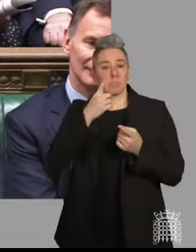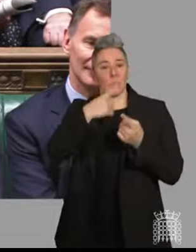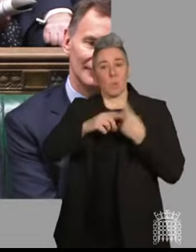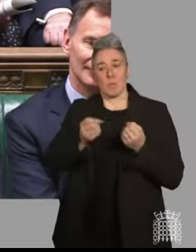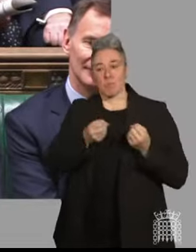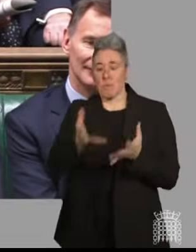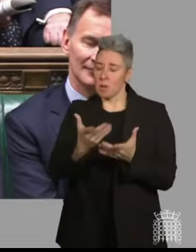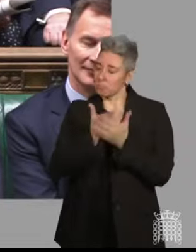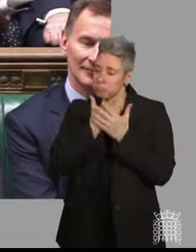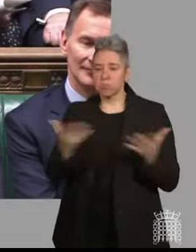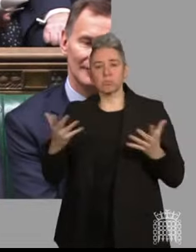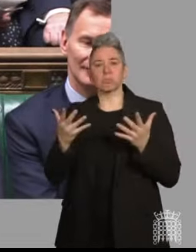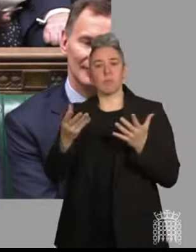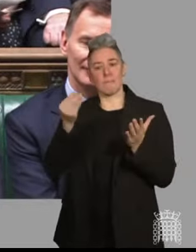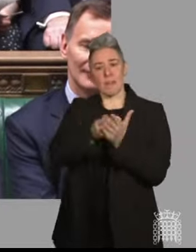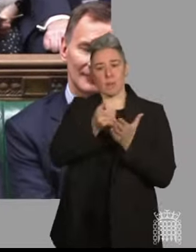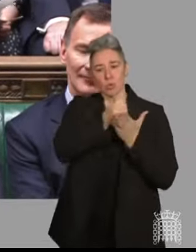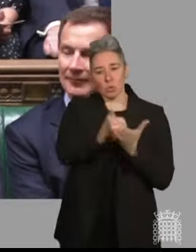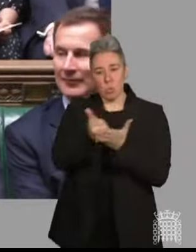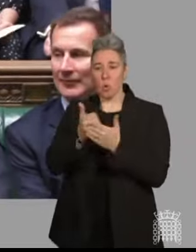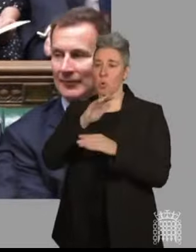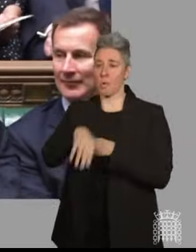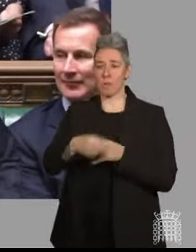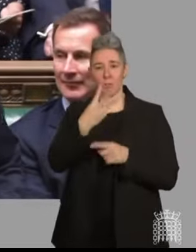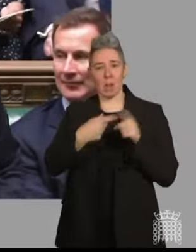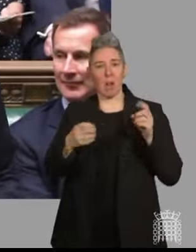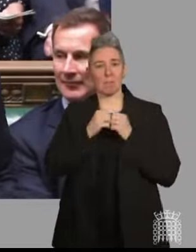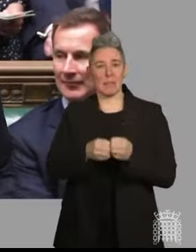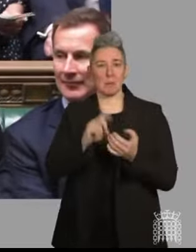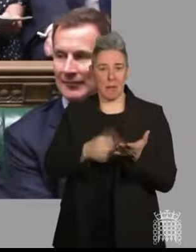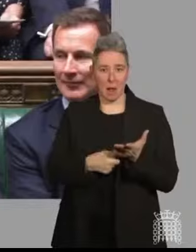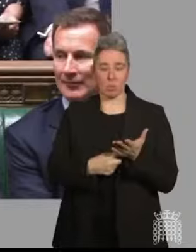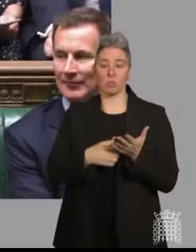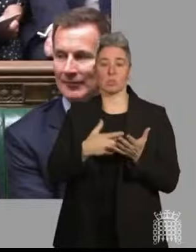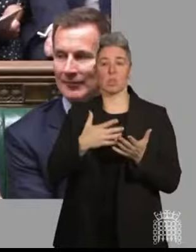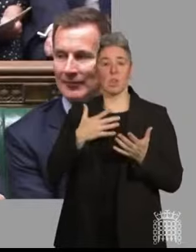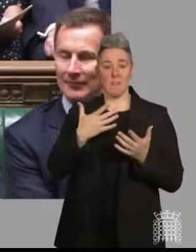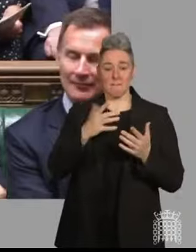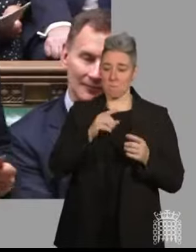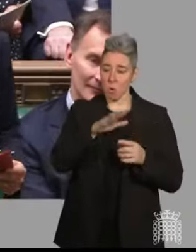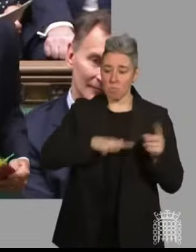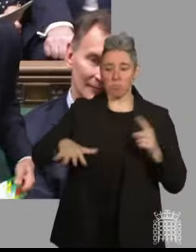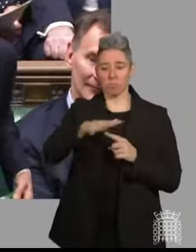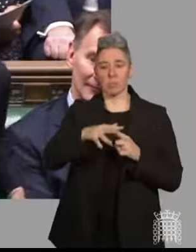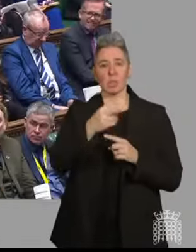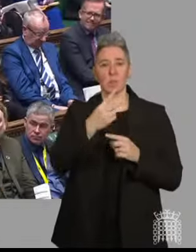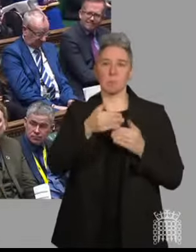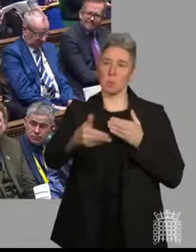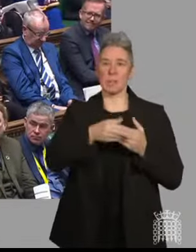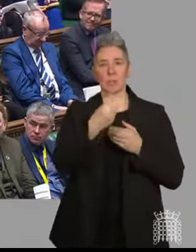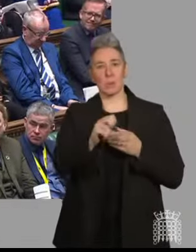£3,500 per household on average between 2022 and 2025 to help everyone with their energy bills.